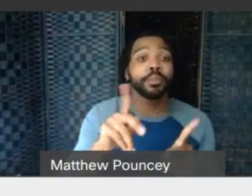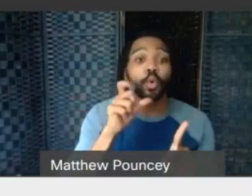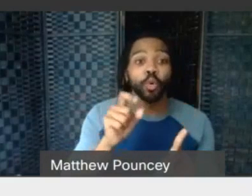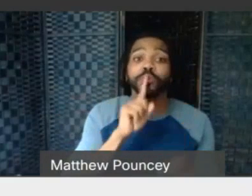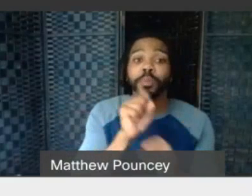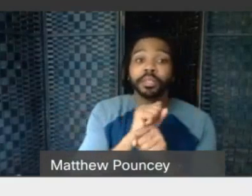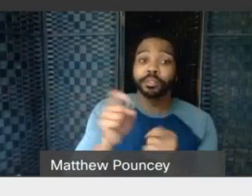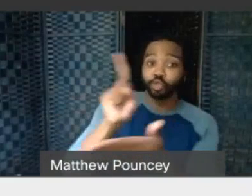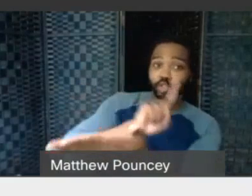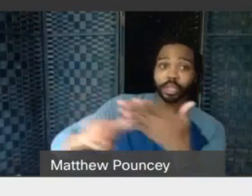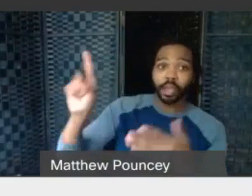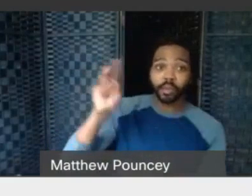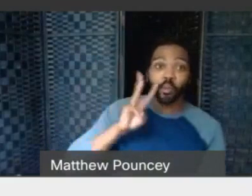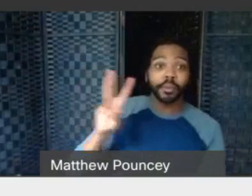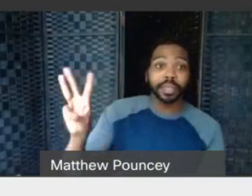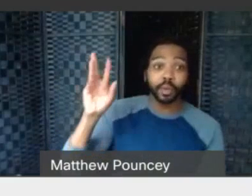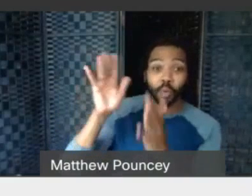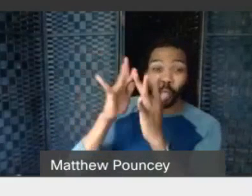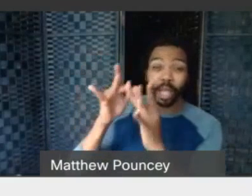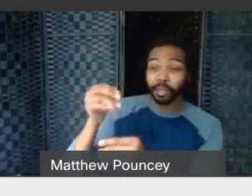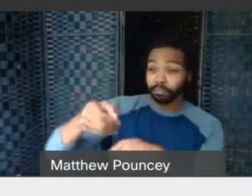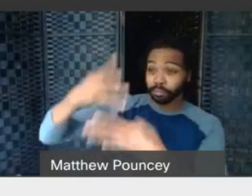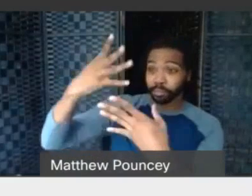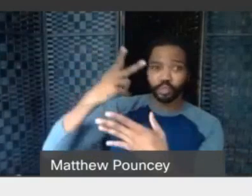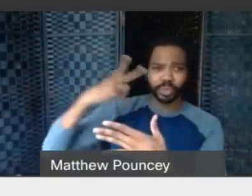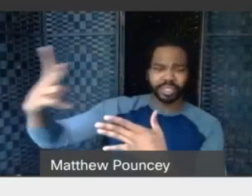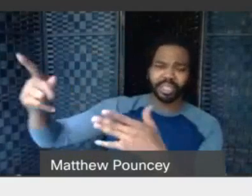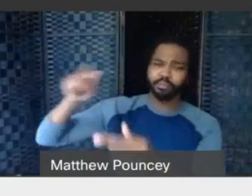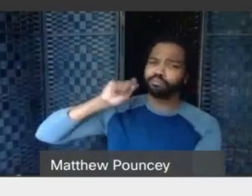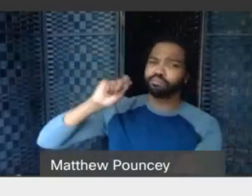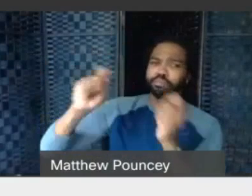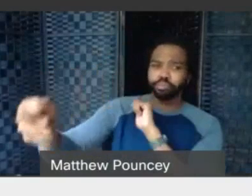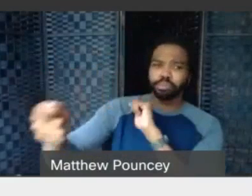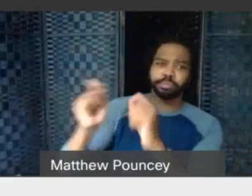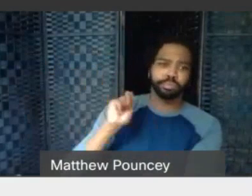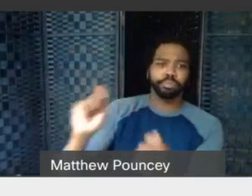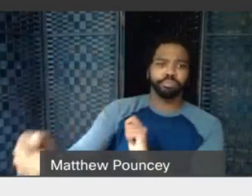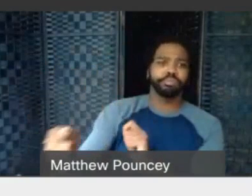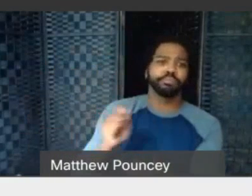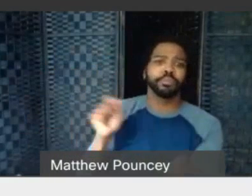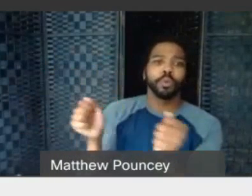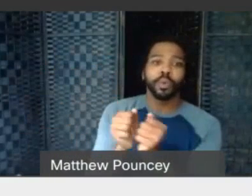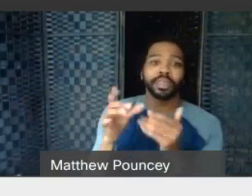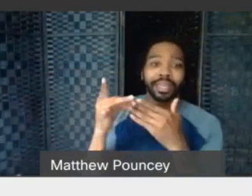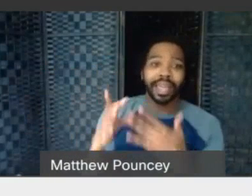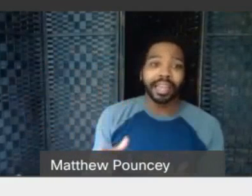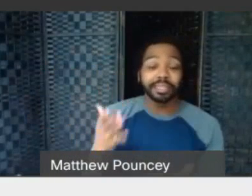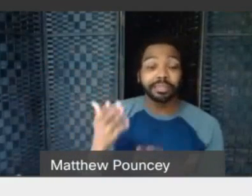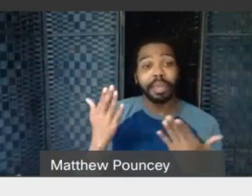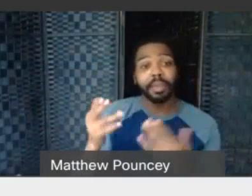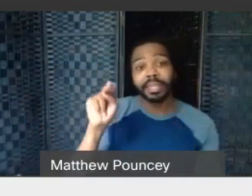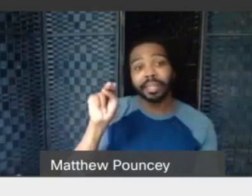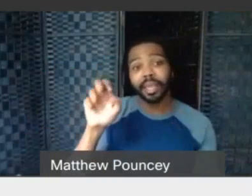will see that there's been significant changes in the guidance. And perhaps Nelson or Daryl